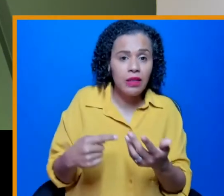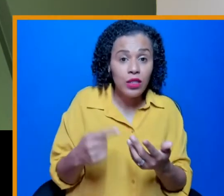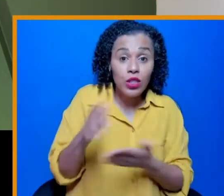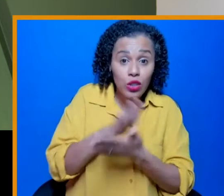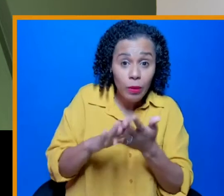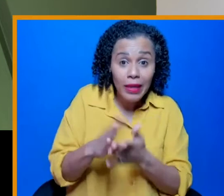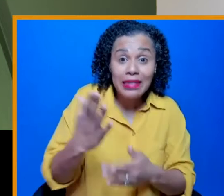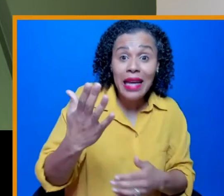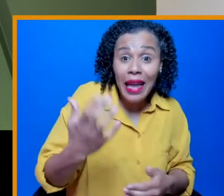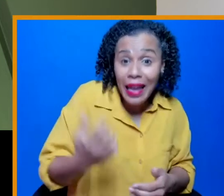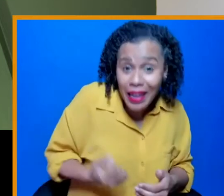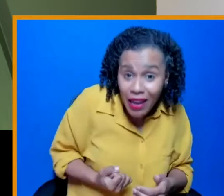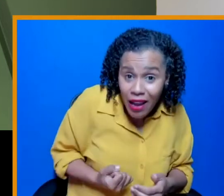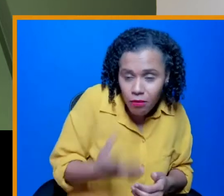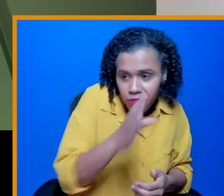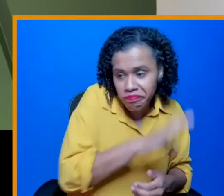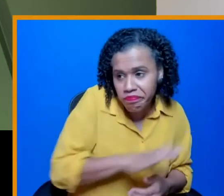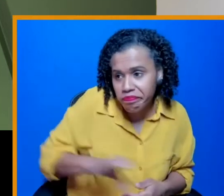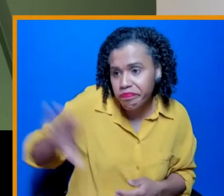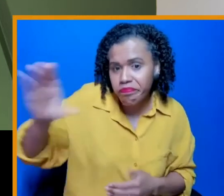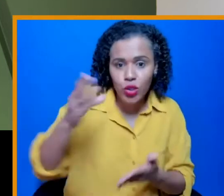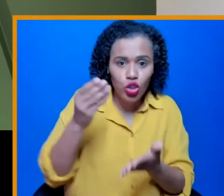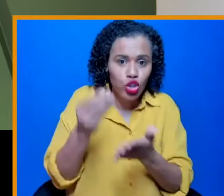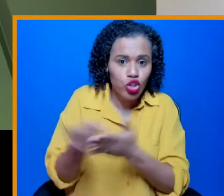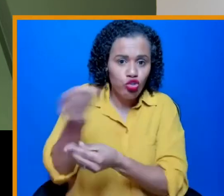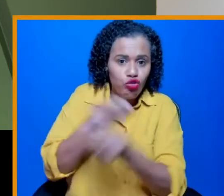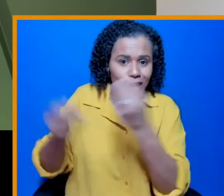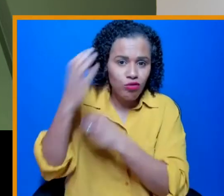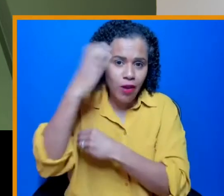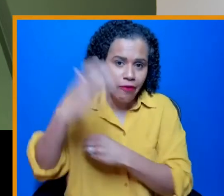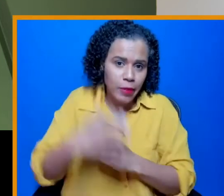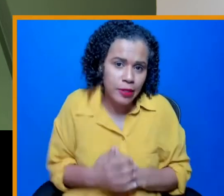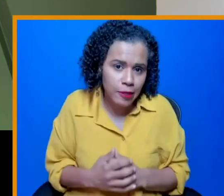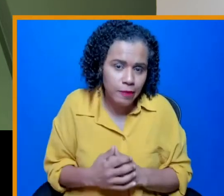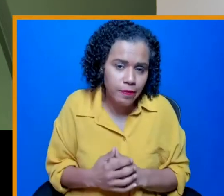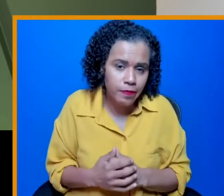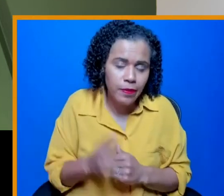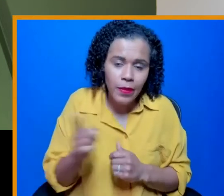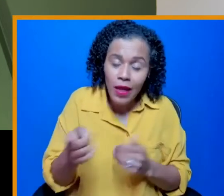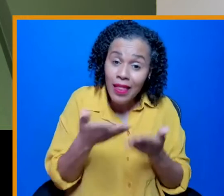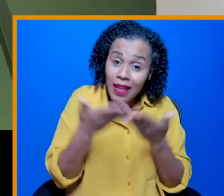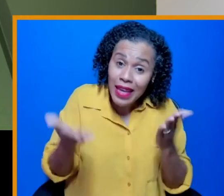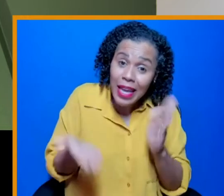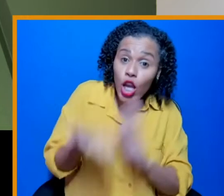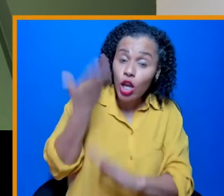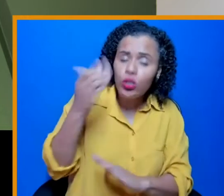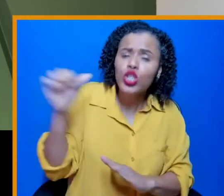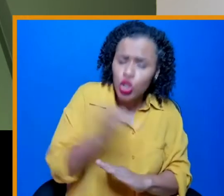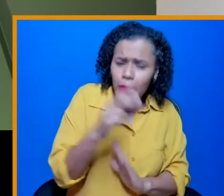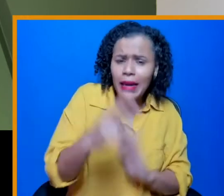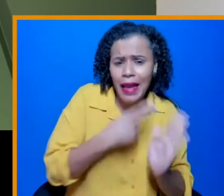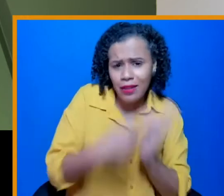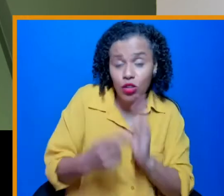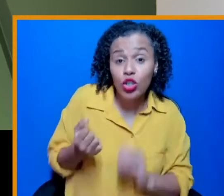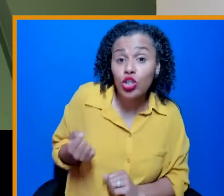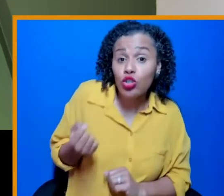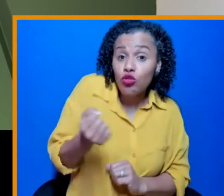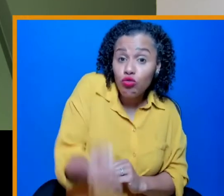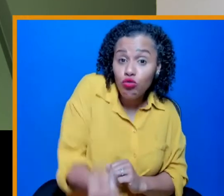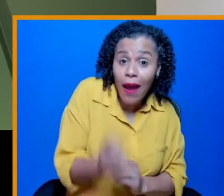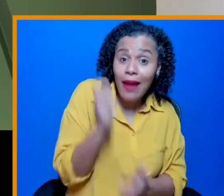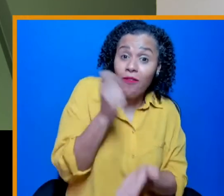to the Treasury. The fare increase should be cancelled and train fares frozen for 5 years whilst